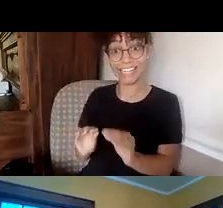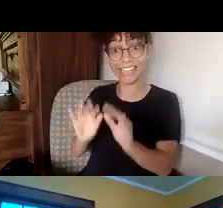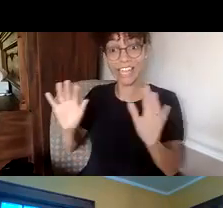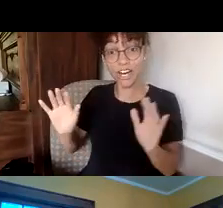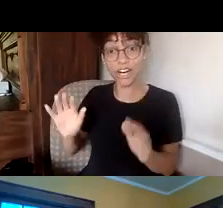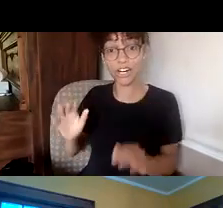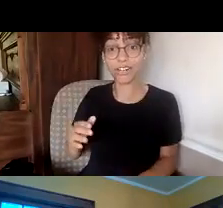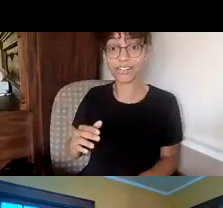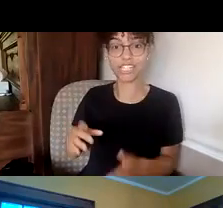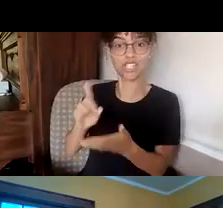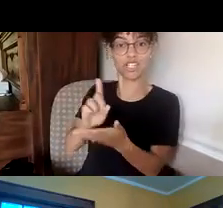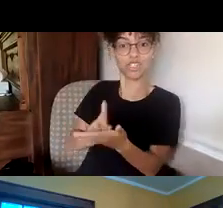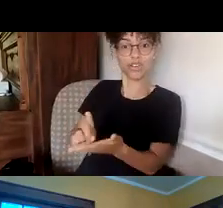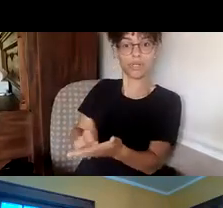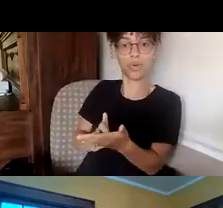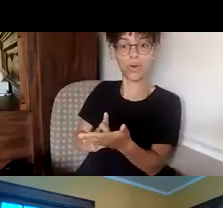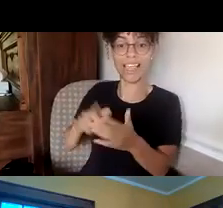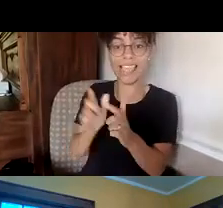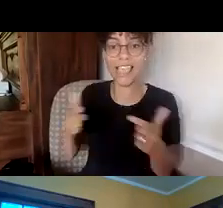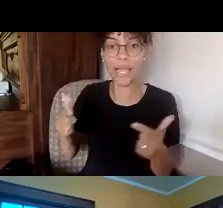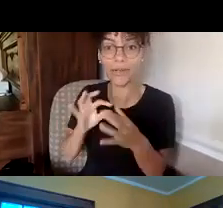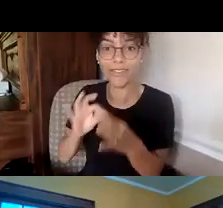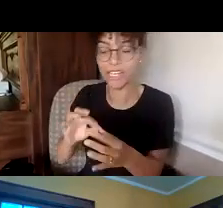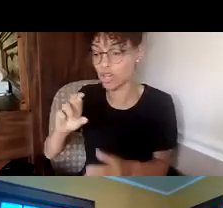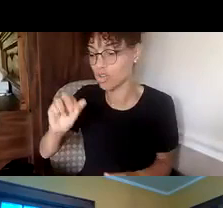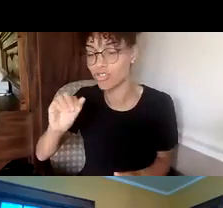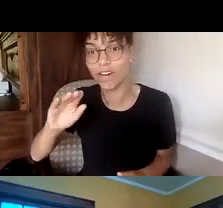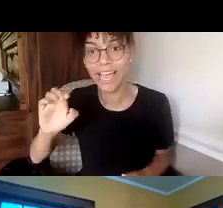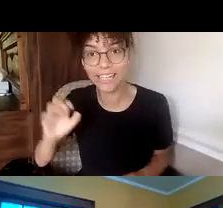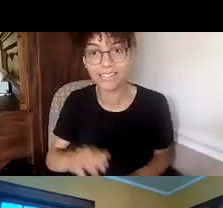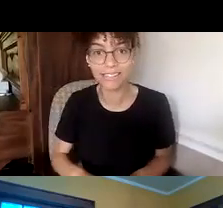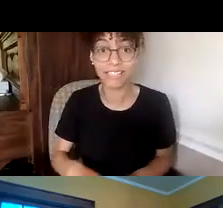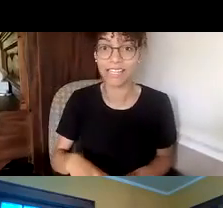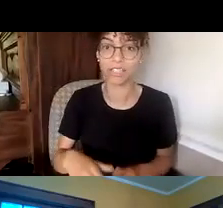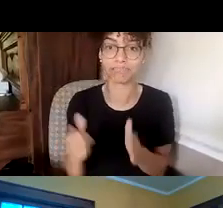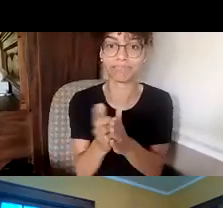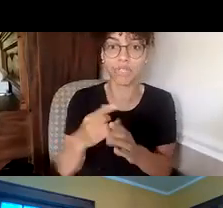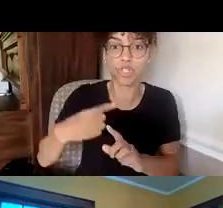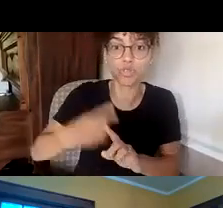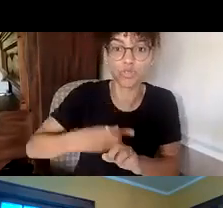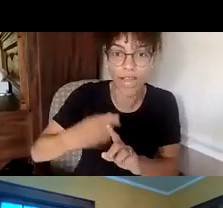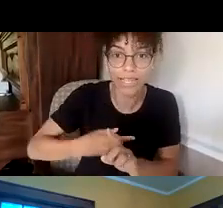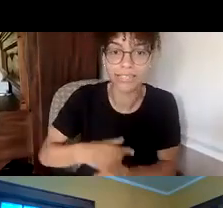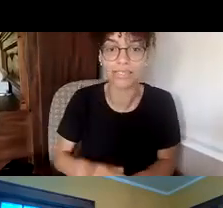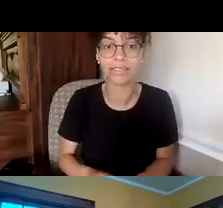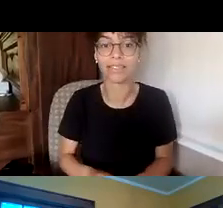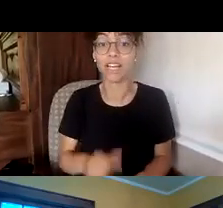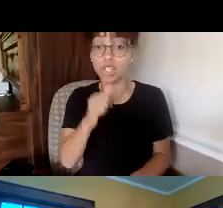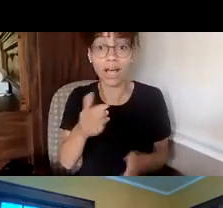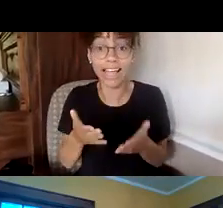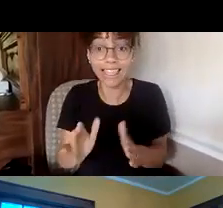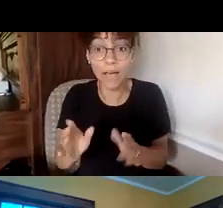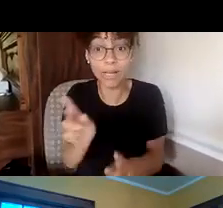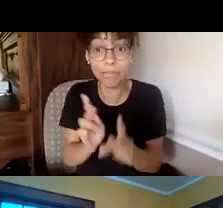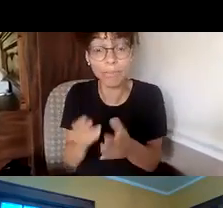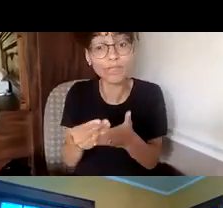racial discriminatory language, basically not renting or not renting, not allowing folks to buy